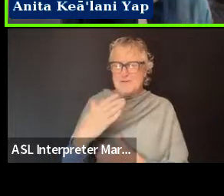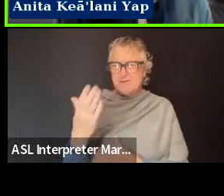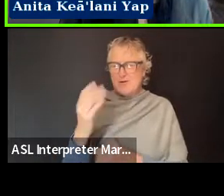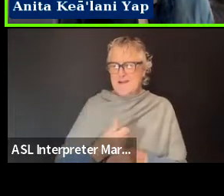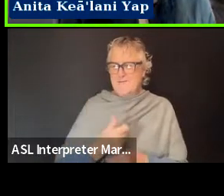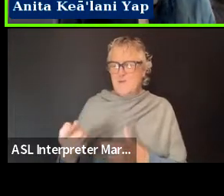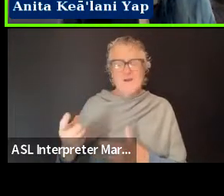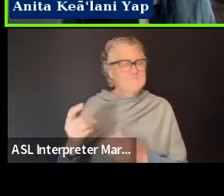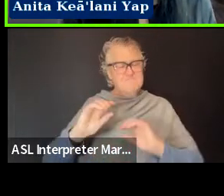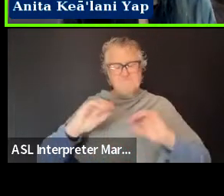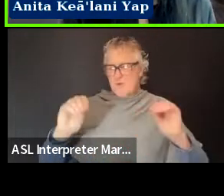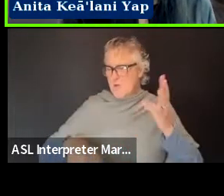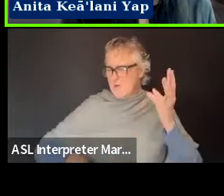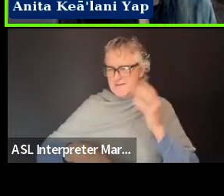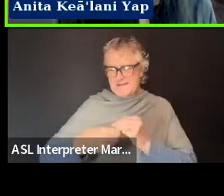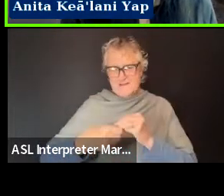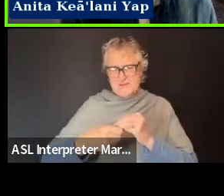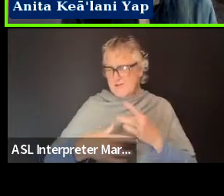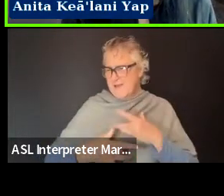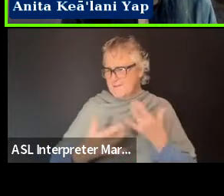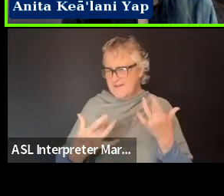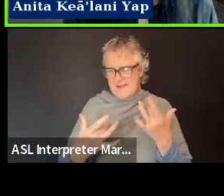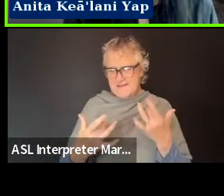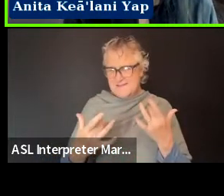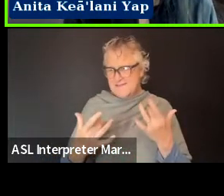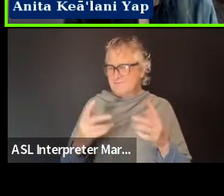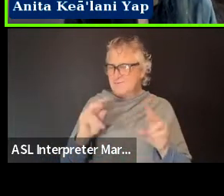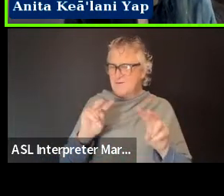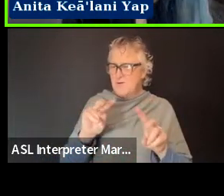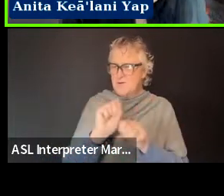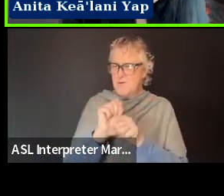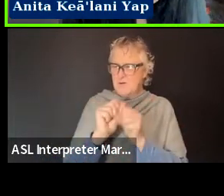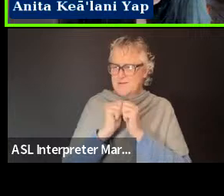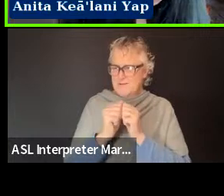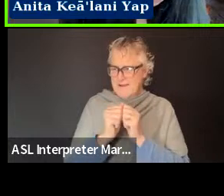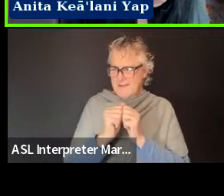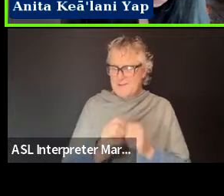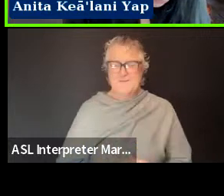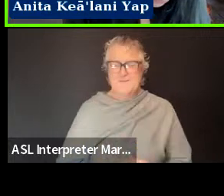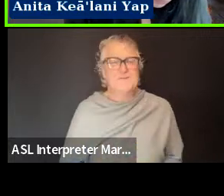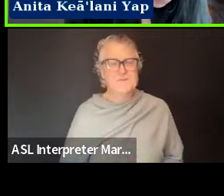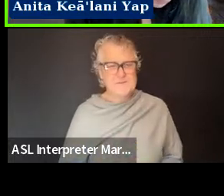Roger. Next, Director of ODOT, Chris Strickler.